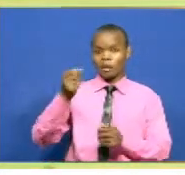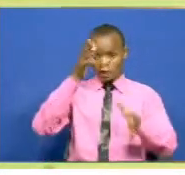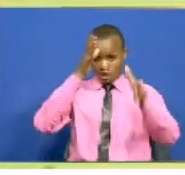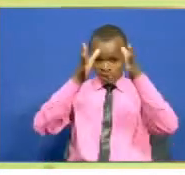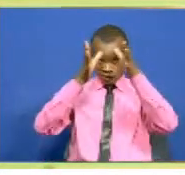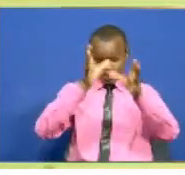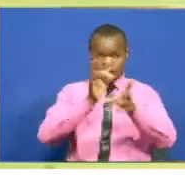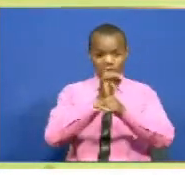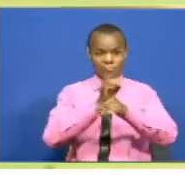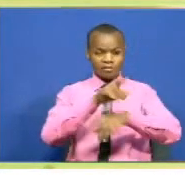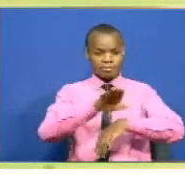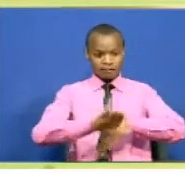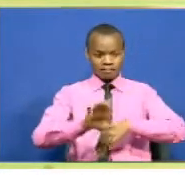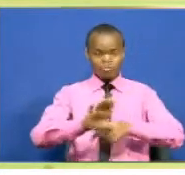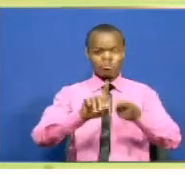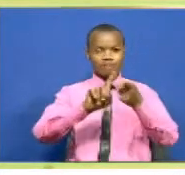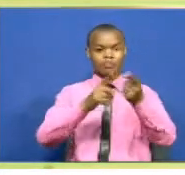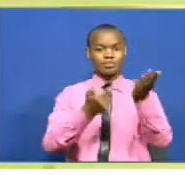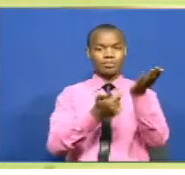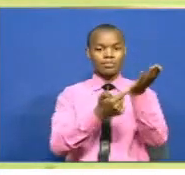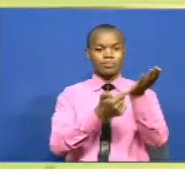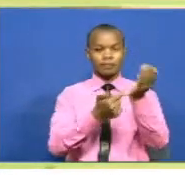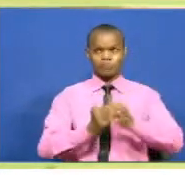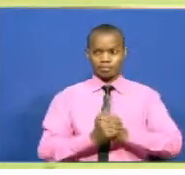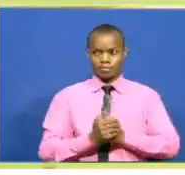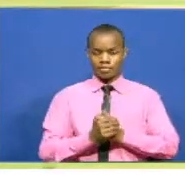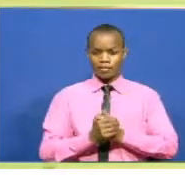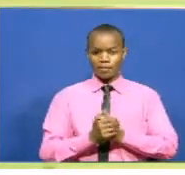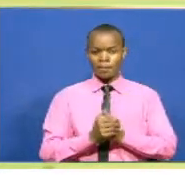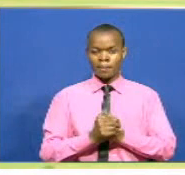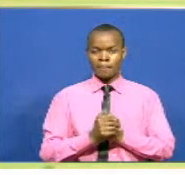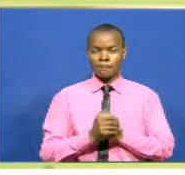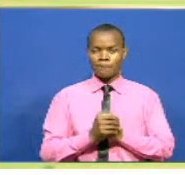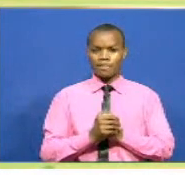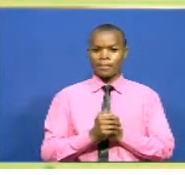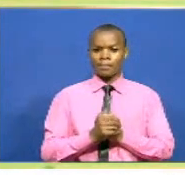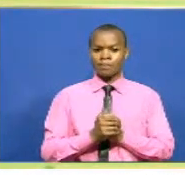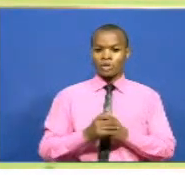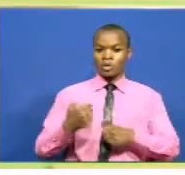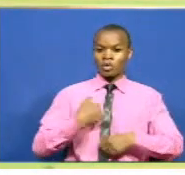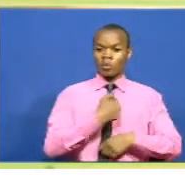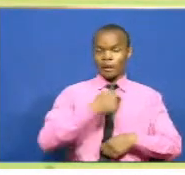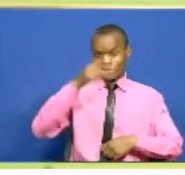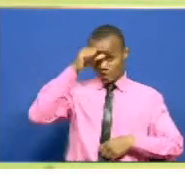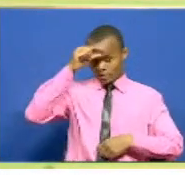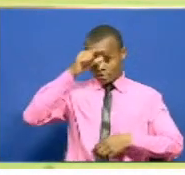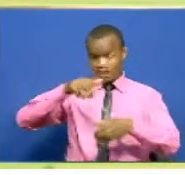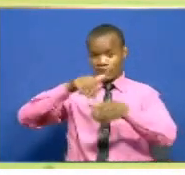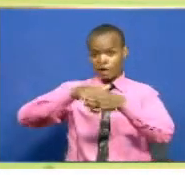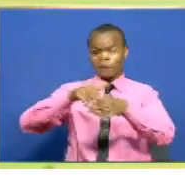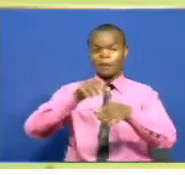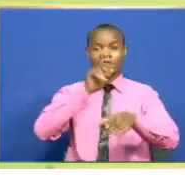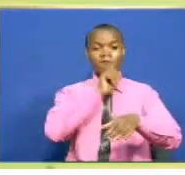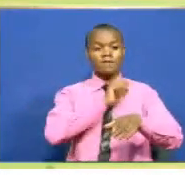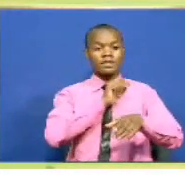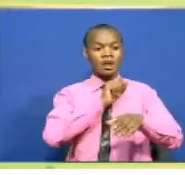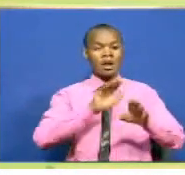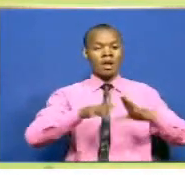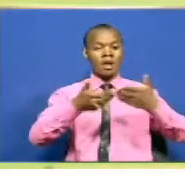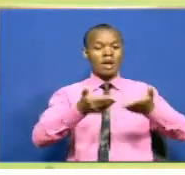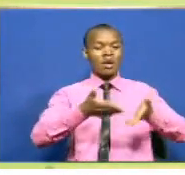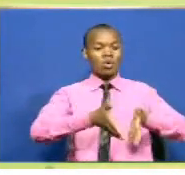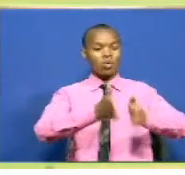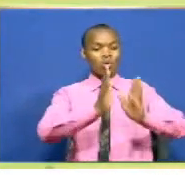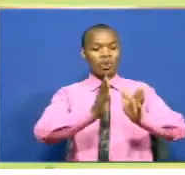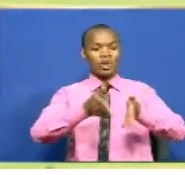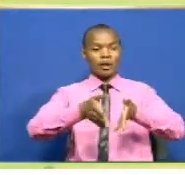of technology, and primarily because we've put in a lot of investment as government in terms of infrastructure, in terms of